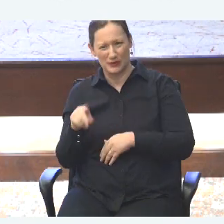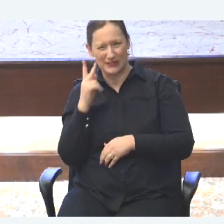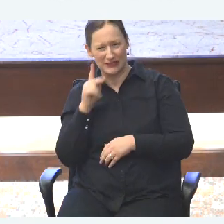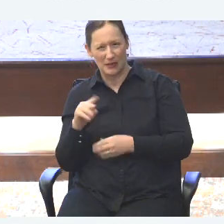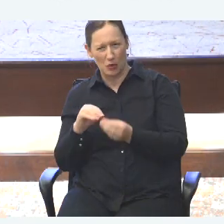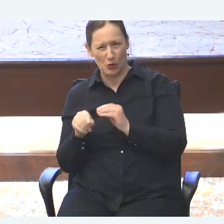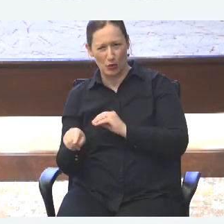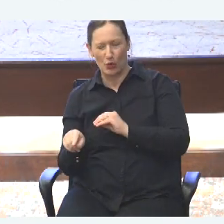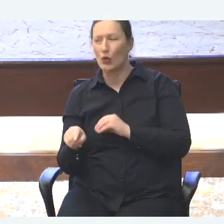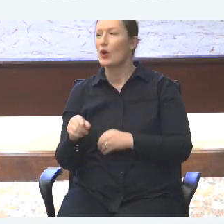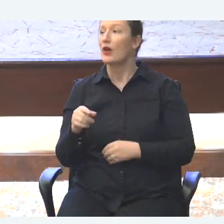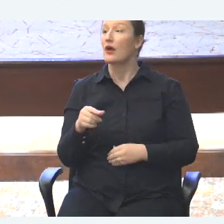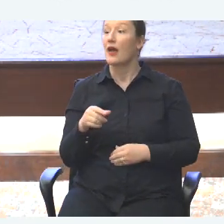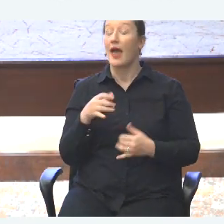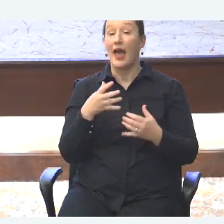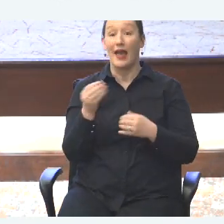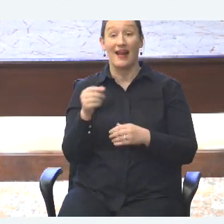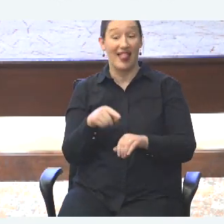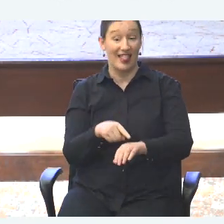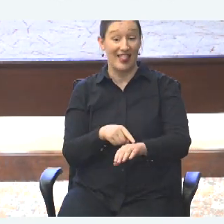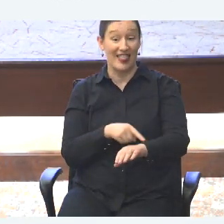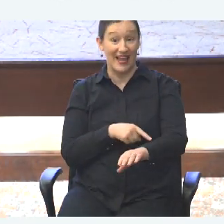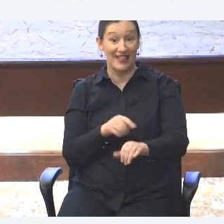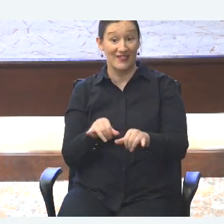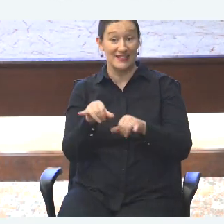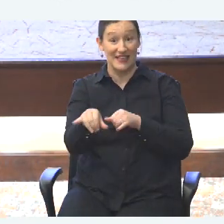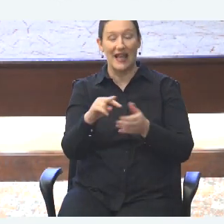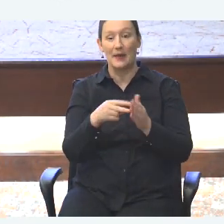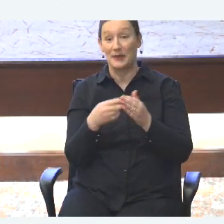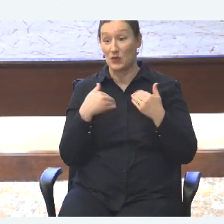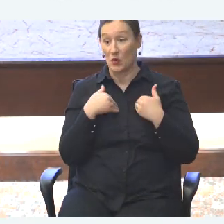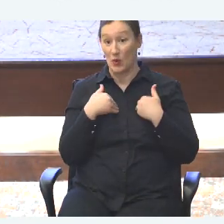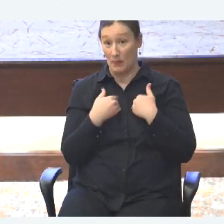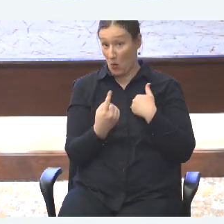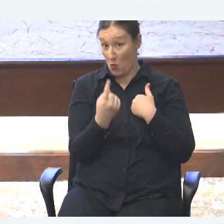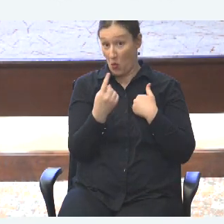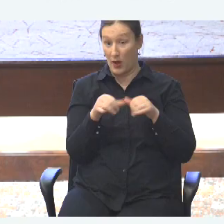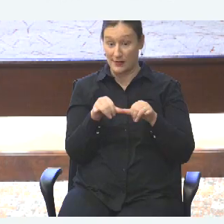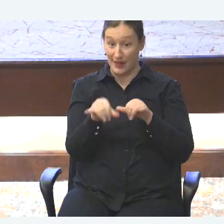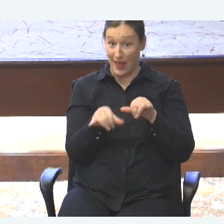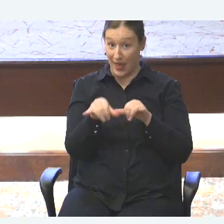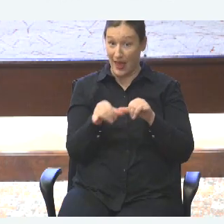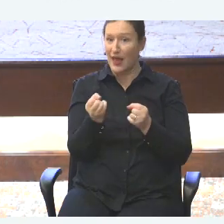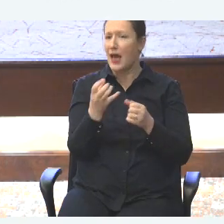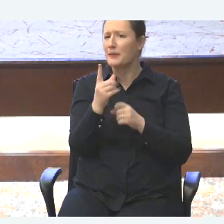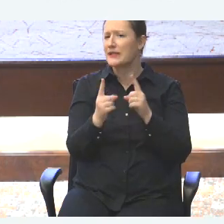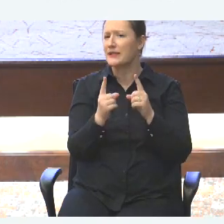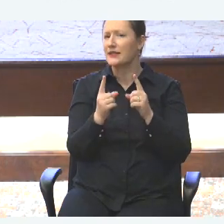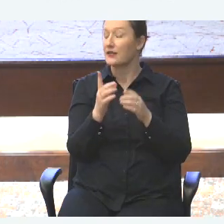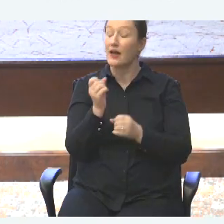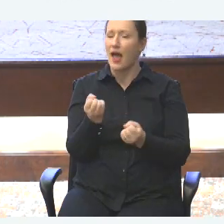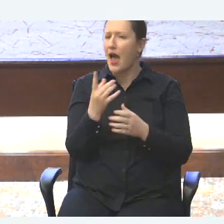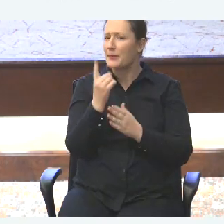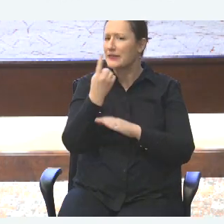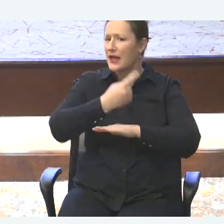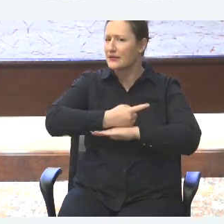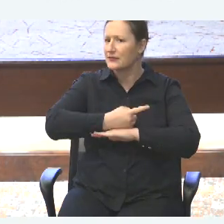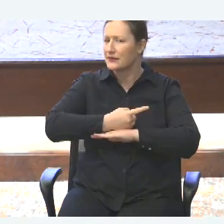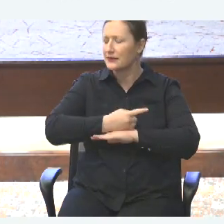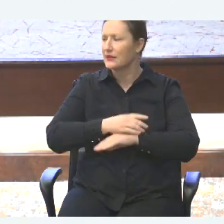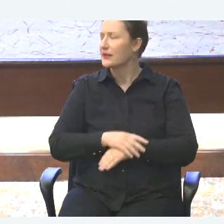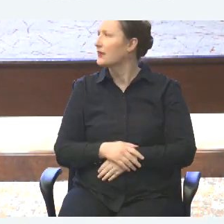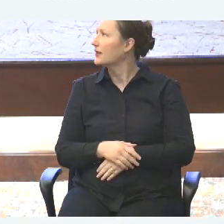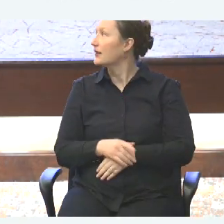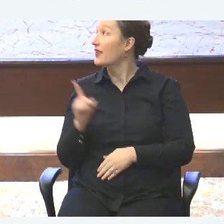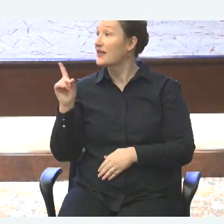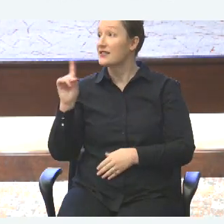stay has increased. Length of stay is the average number of days an animal stays in the shelter system. This is the